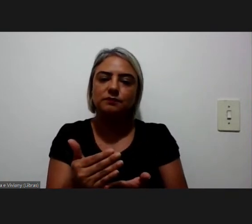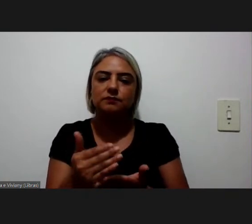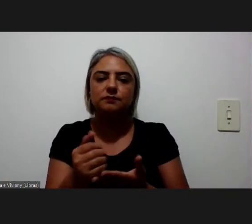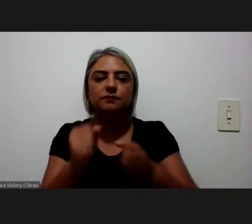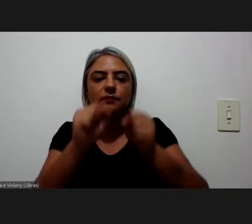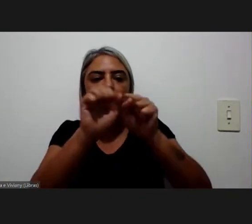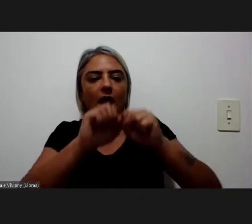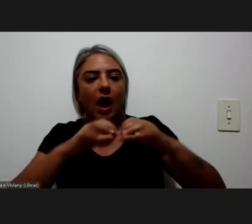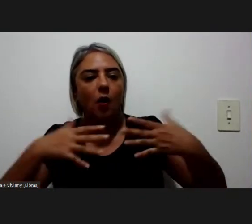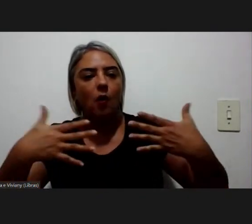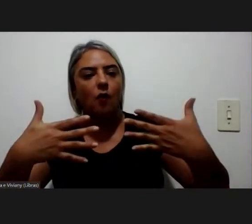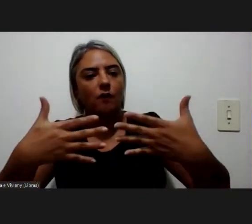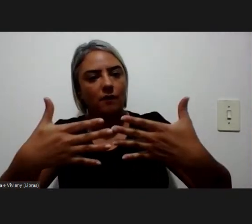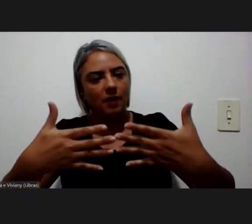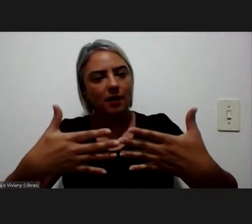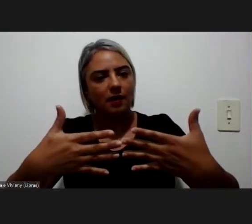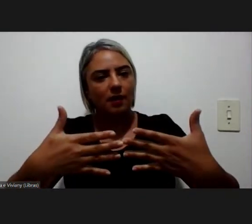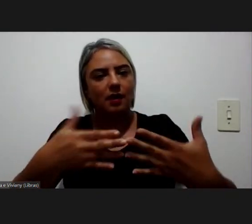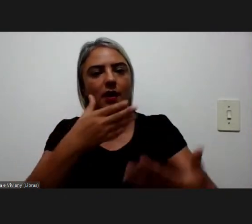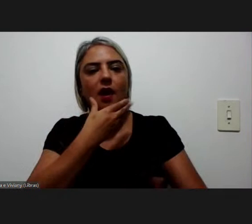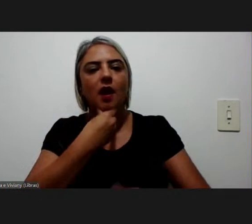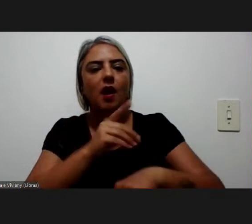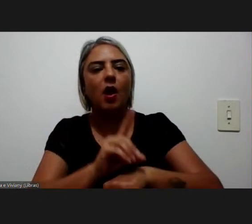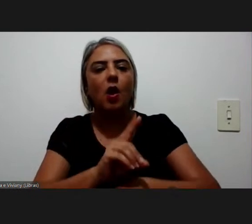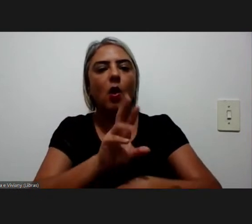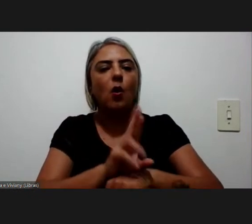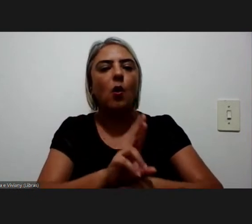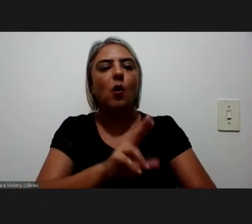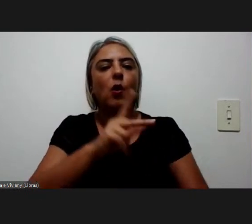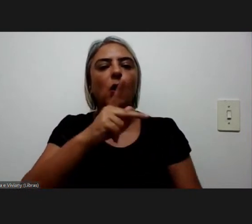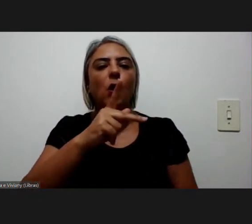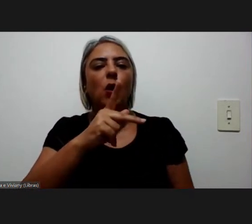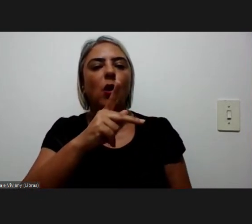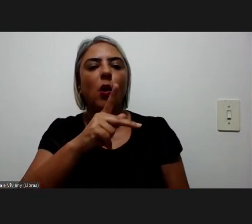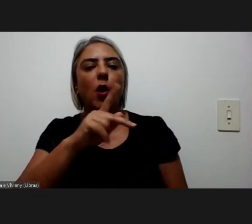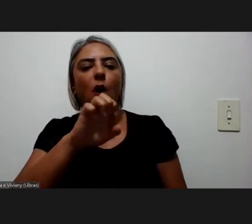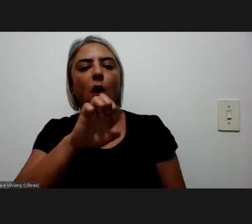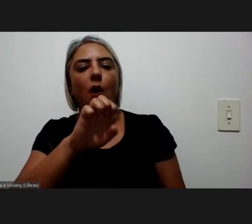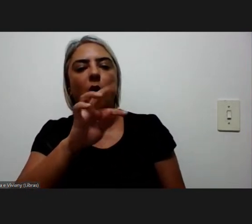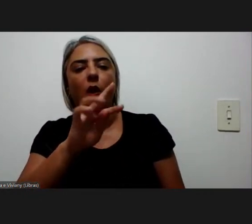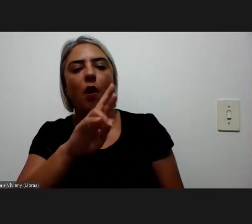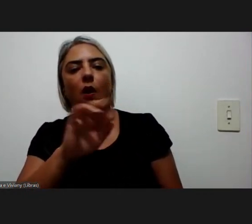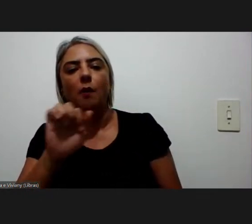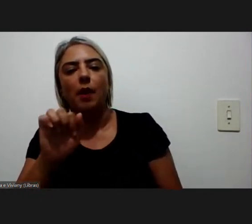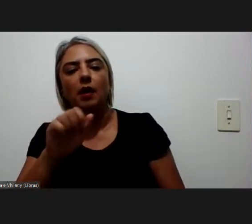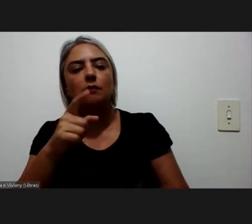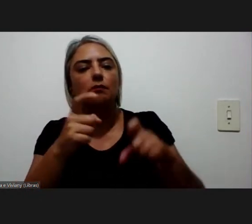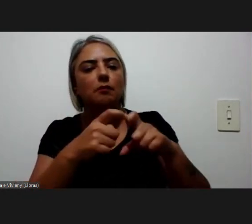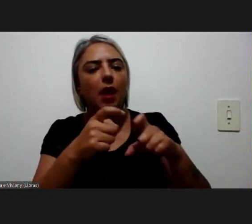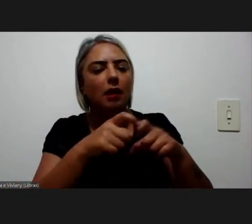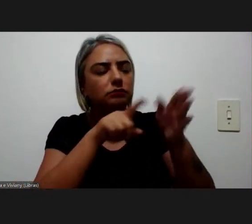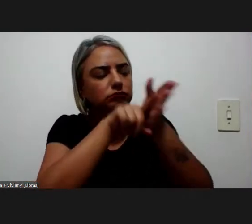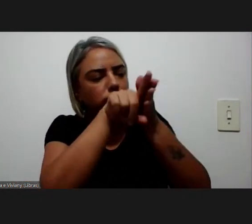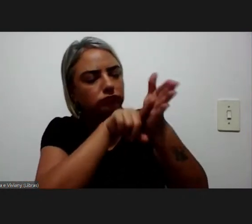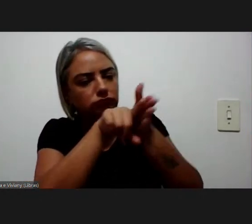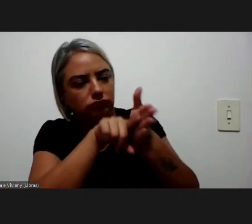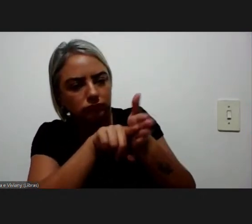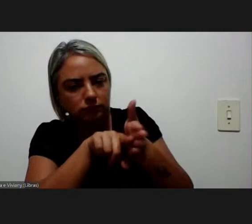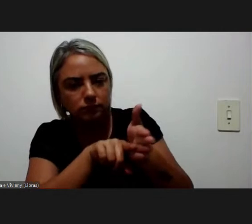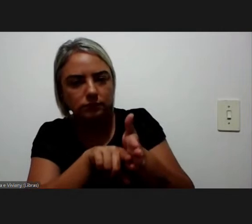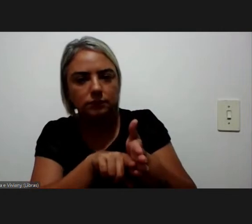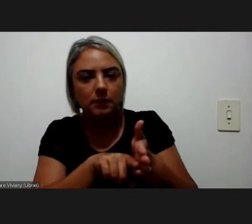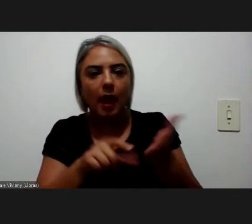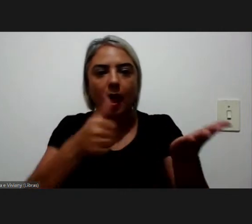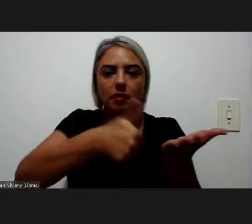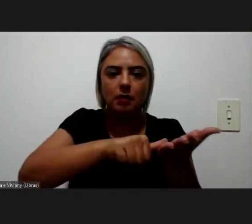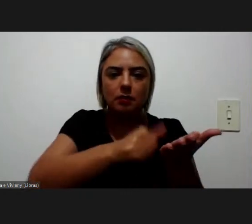to initiate the Magnan conference with Dr. Peter Phillips Von, which is a doctor,